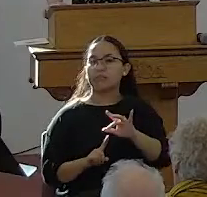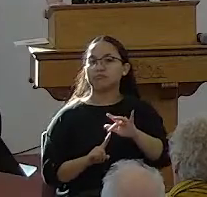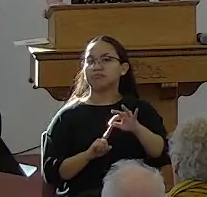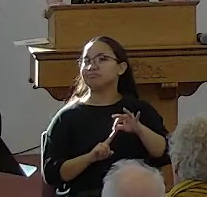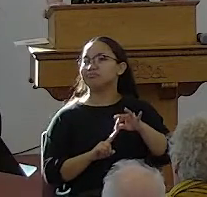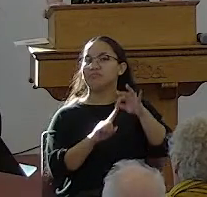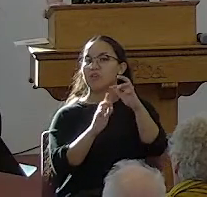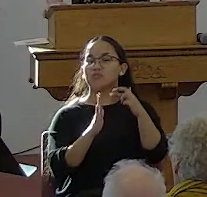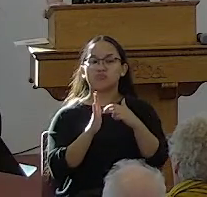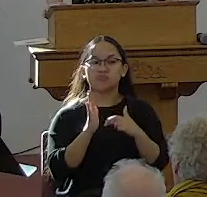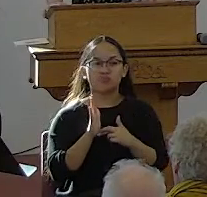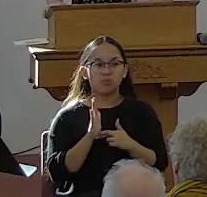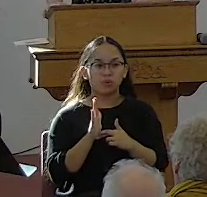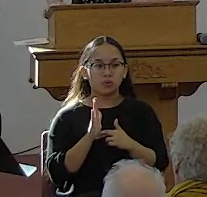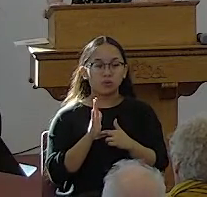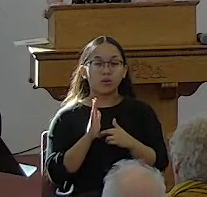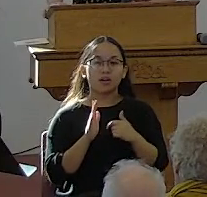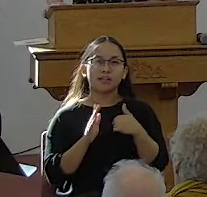importance and the use.